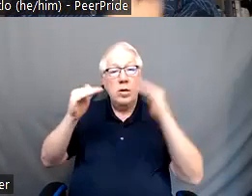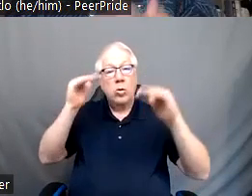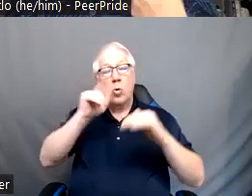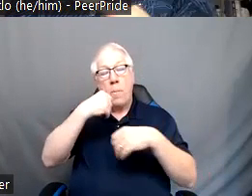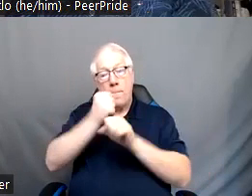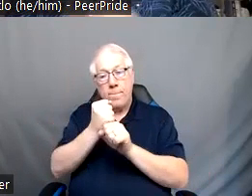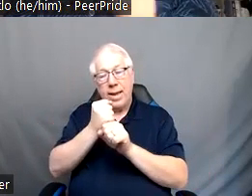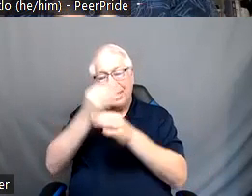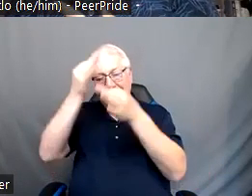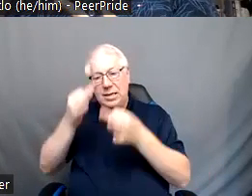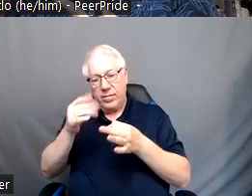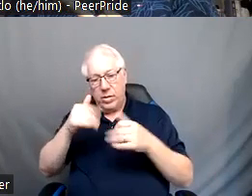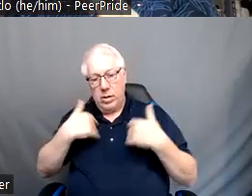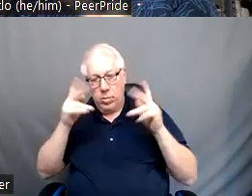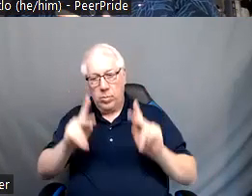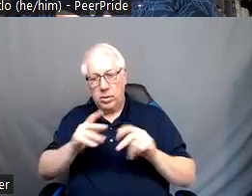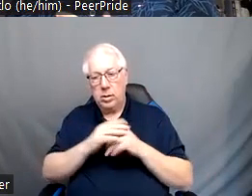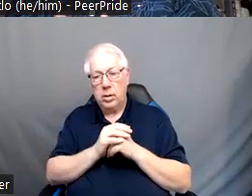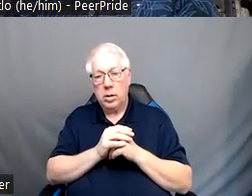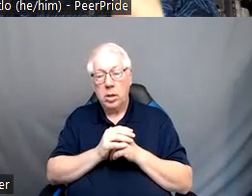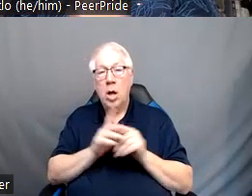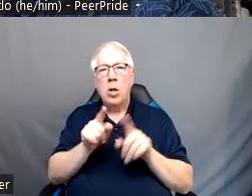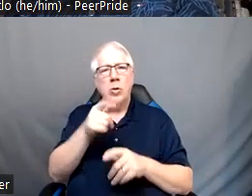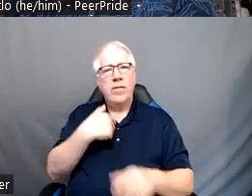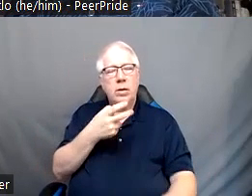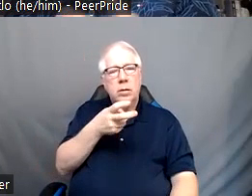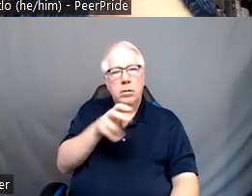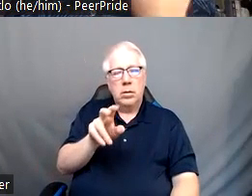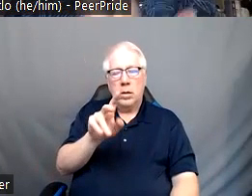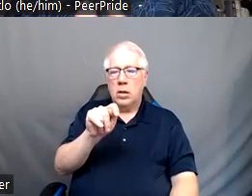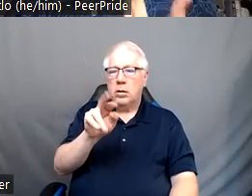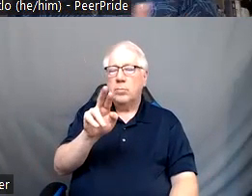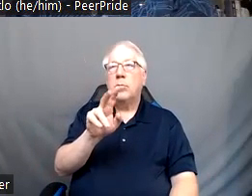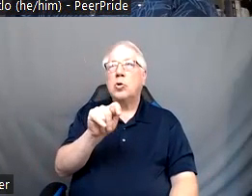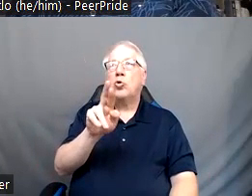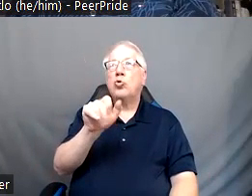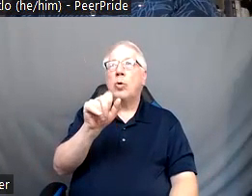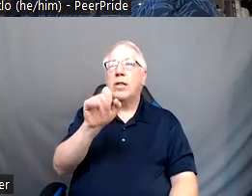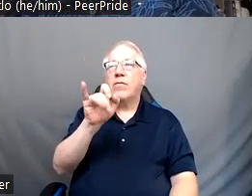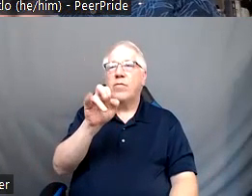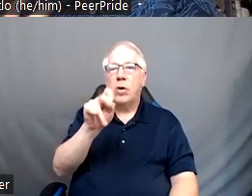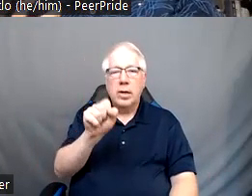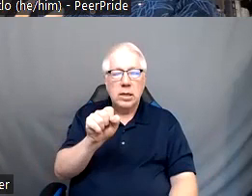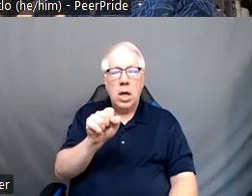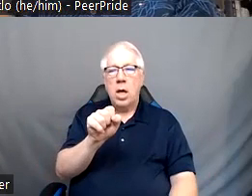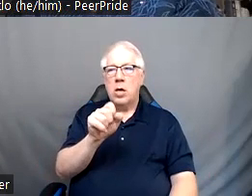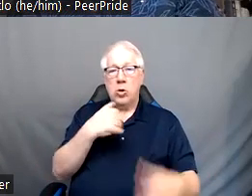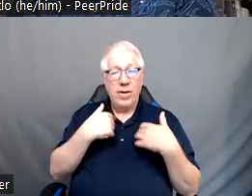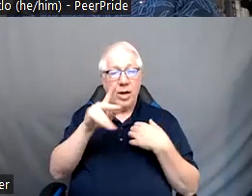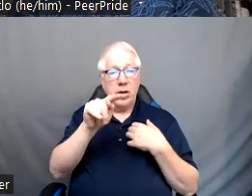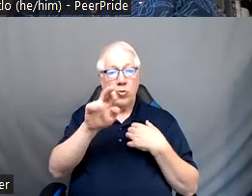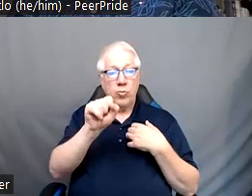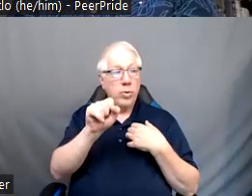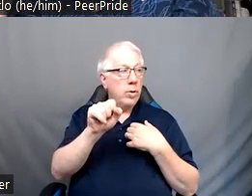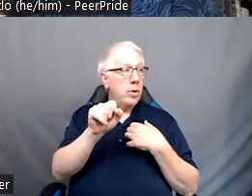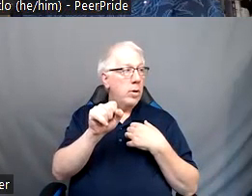can be helpful. The other thing is, do you have trans friends? Do you have trans community? Do you have people that you can connect with, that can empathize